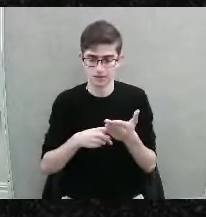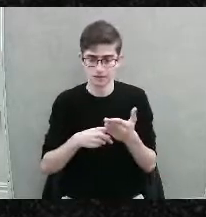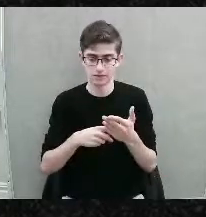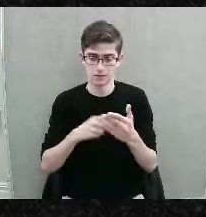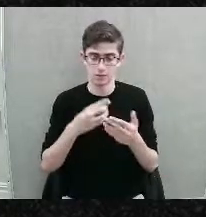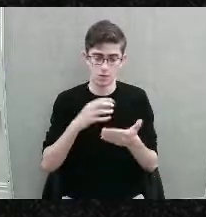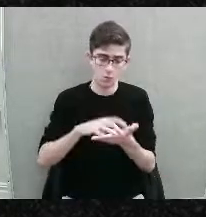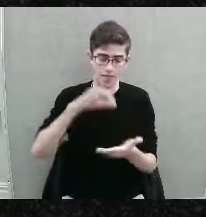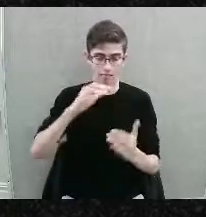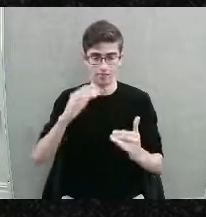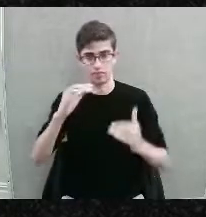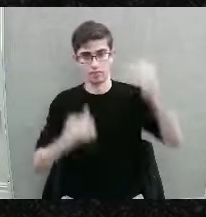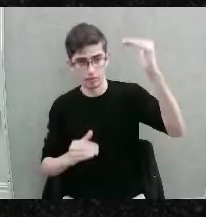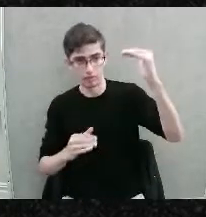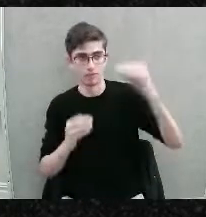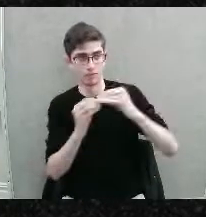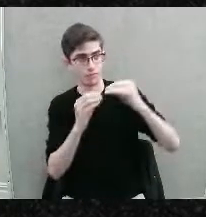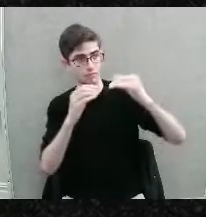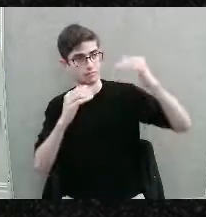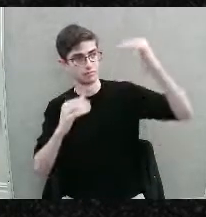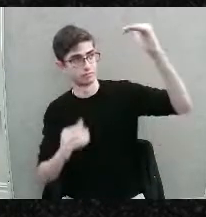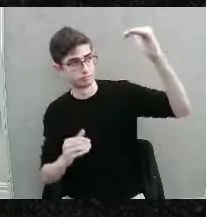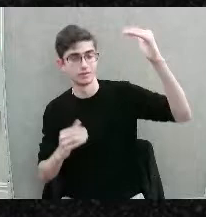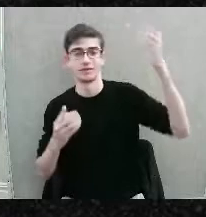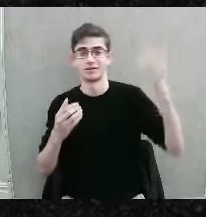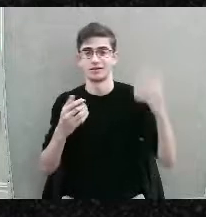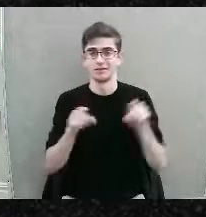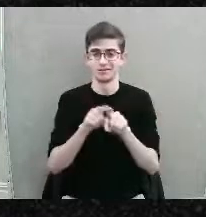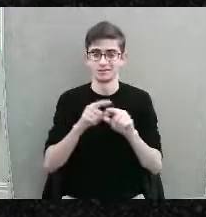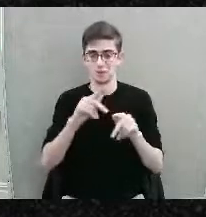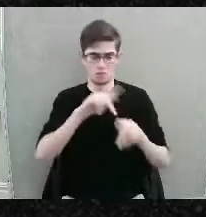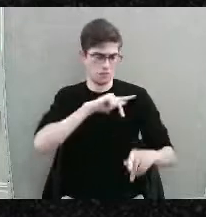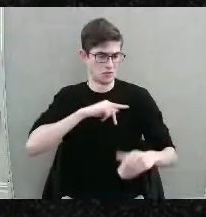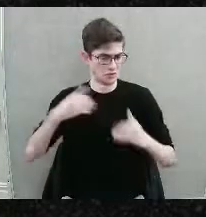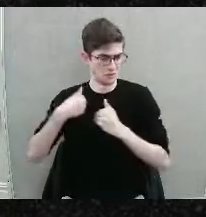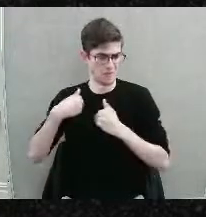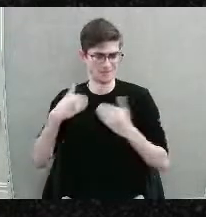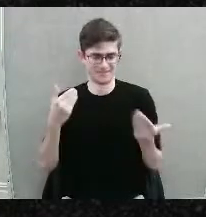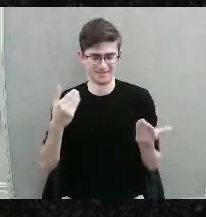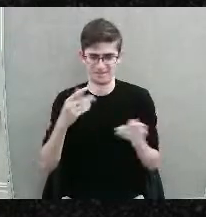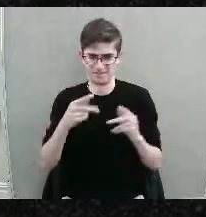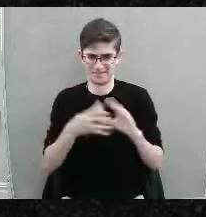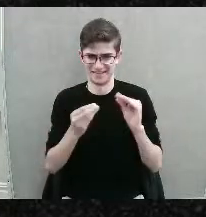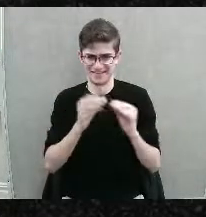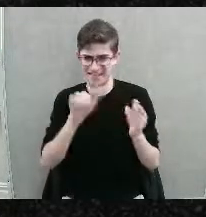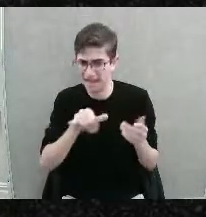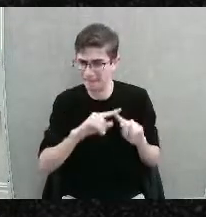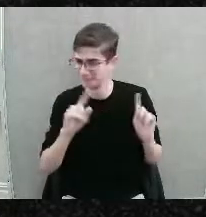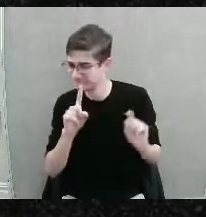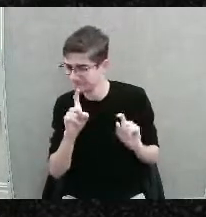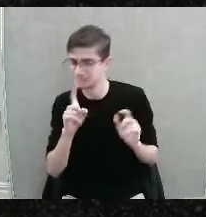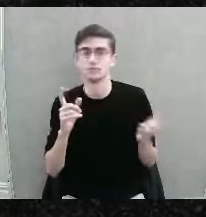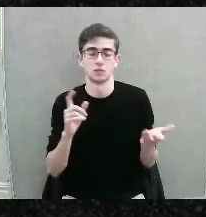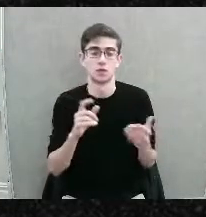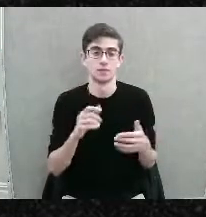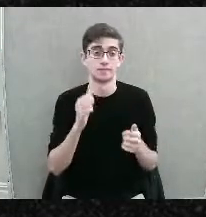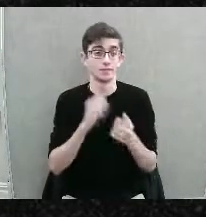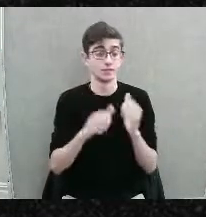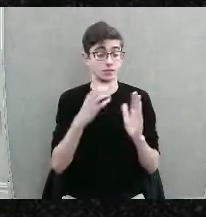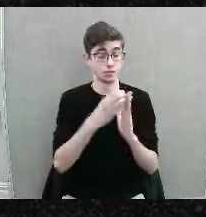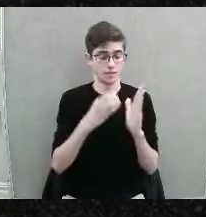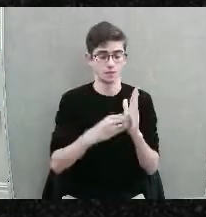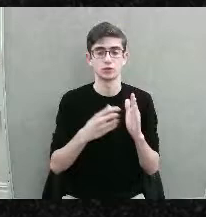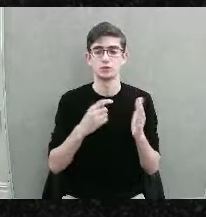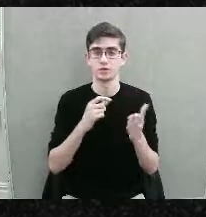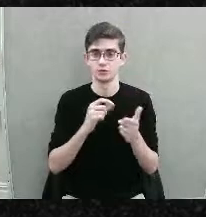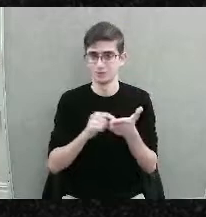the personal responsabilization for collective welfare seem to always be the outcome, right? Now, each chapter of the book is co-authored,